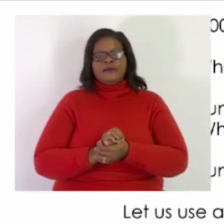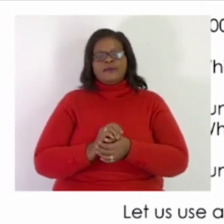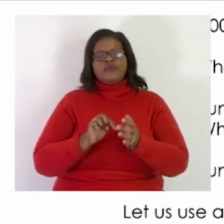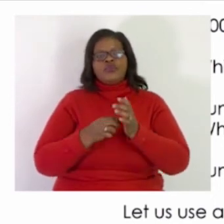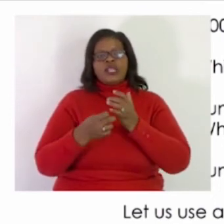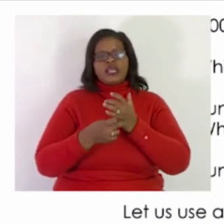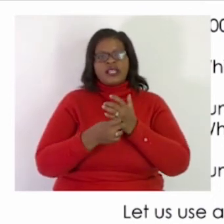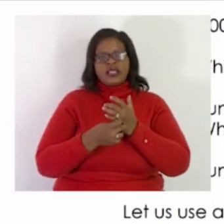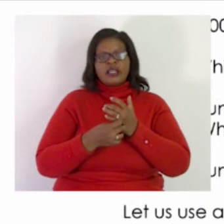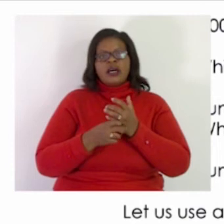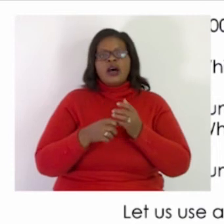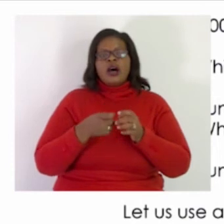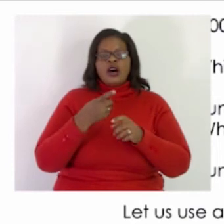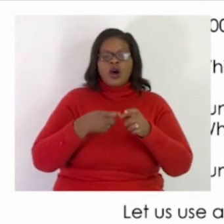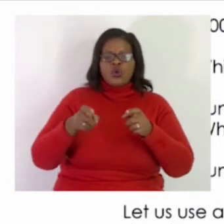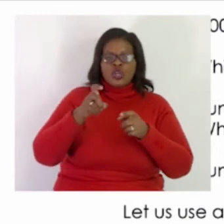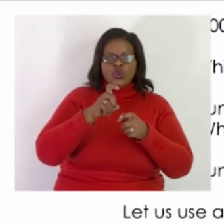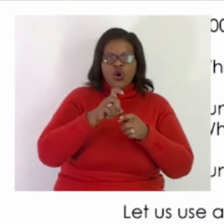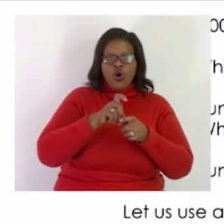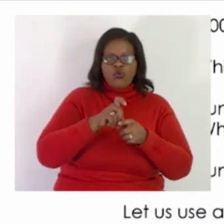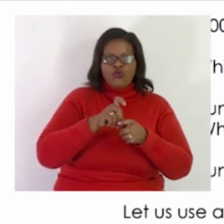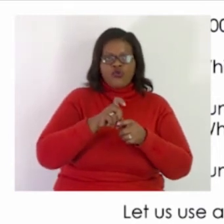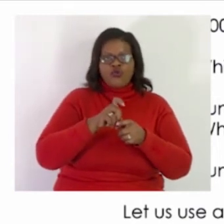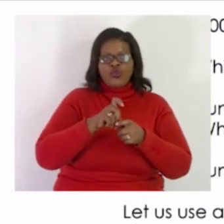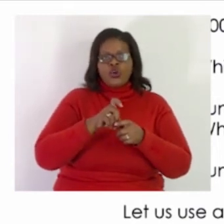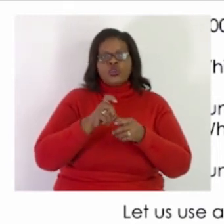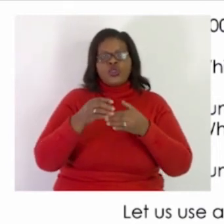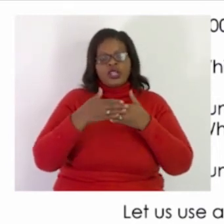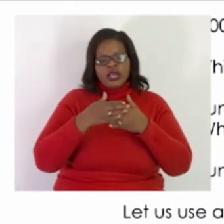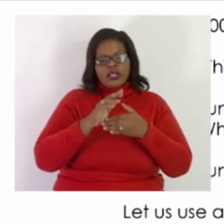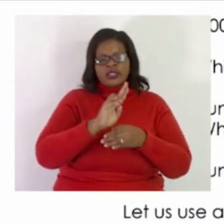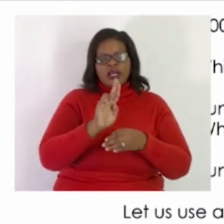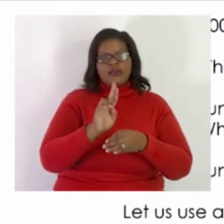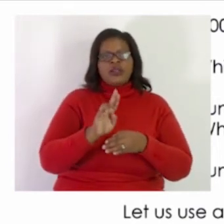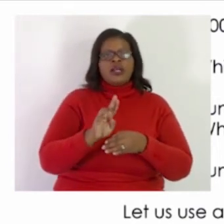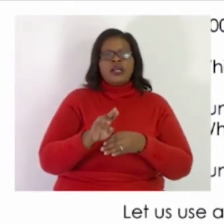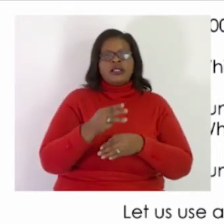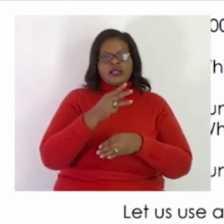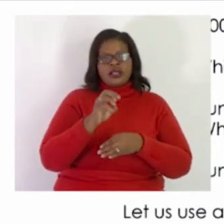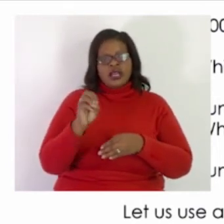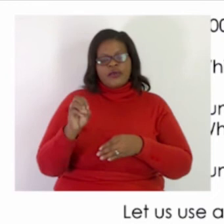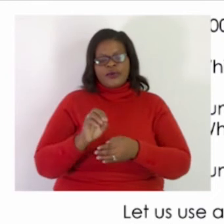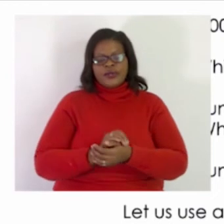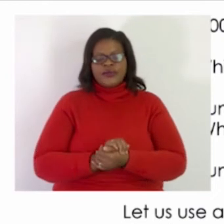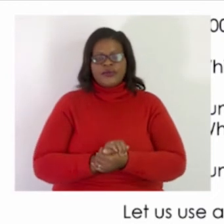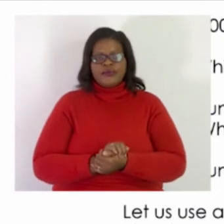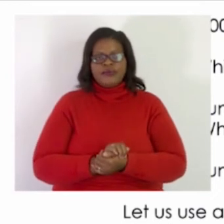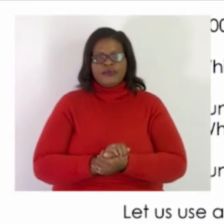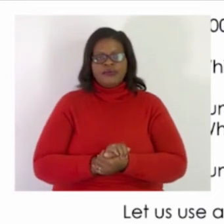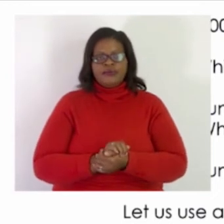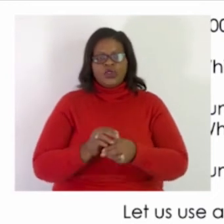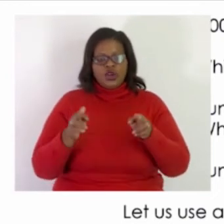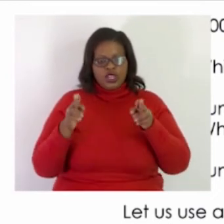328 rounded off to the nearest 100 will be 300. Let us use a